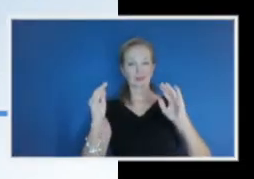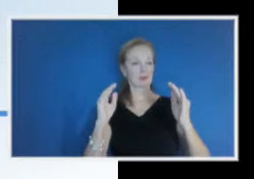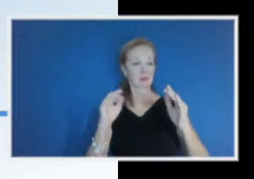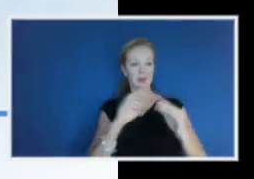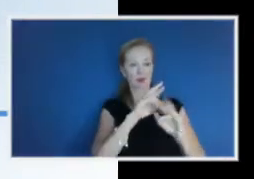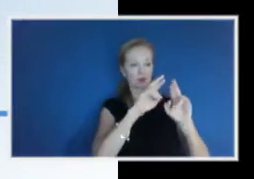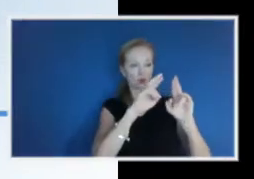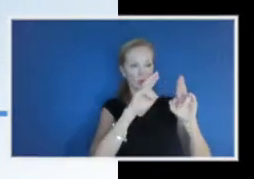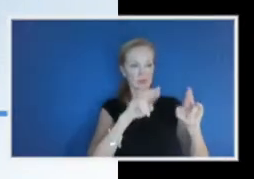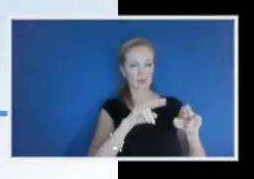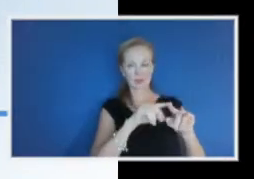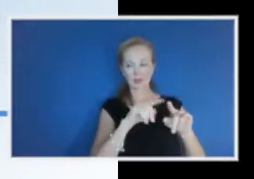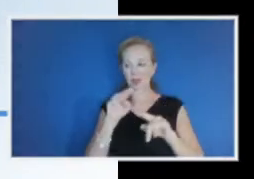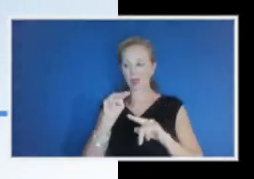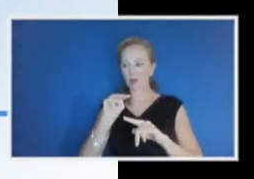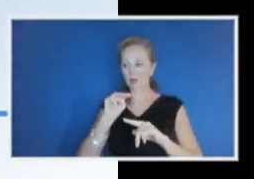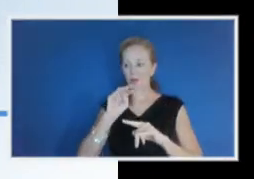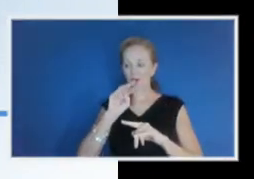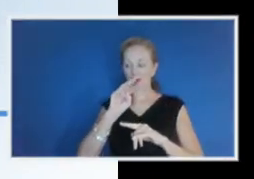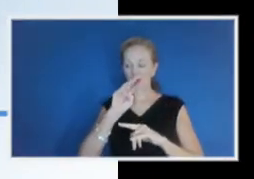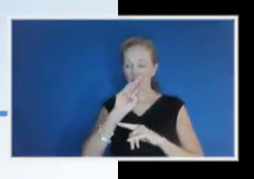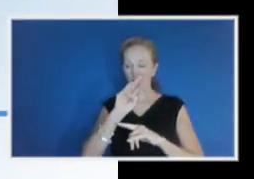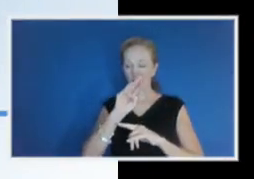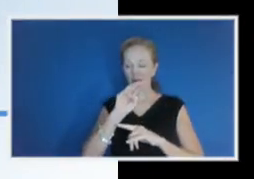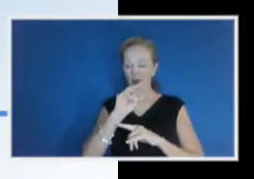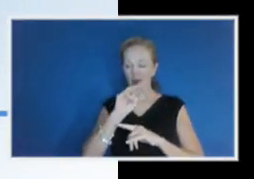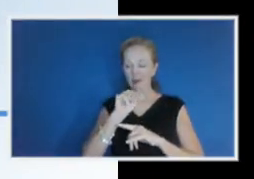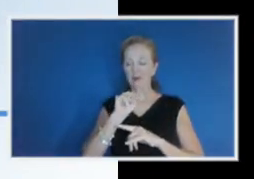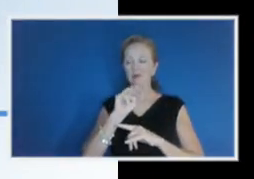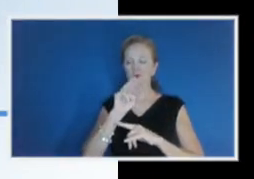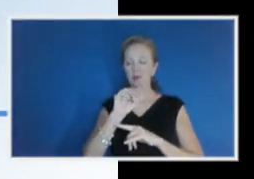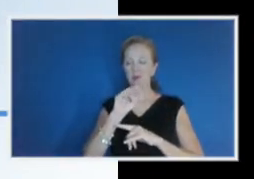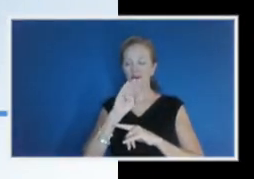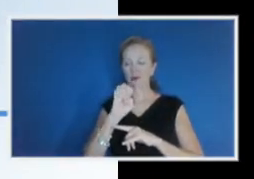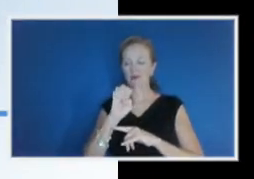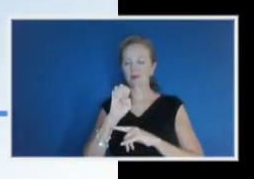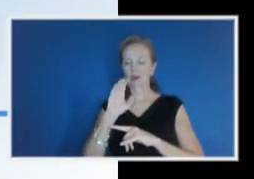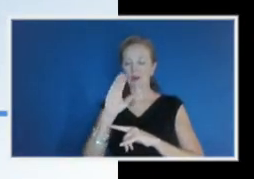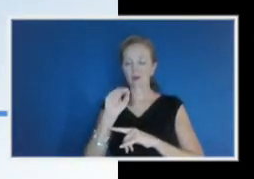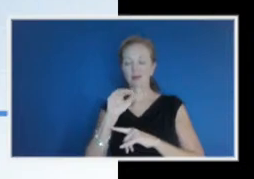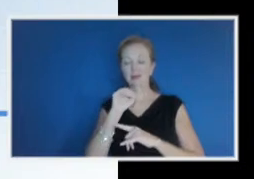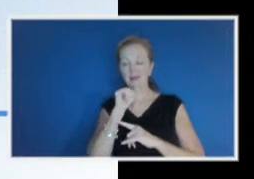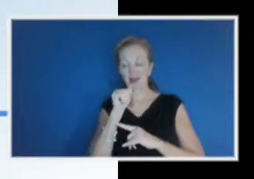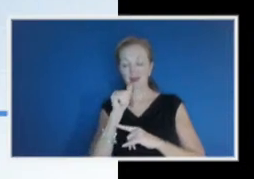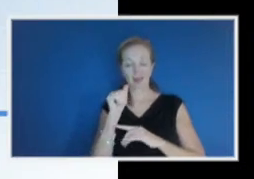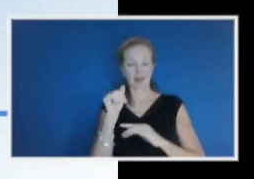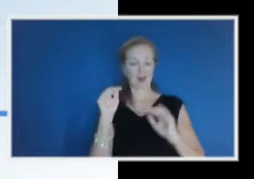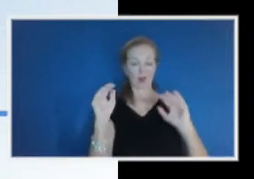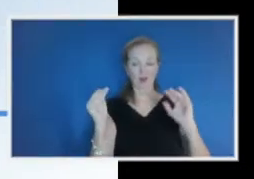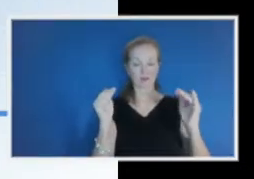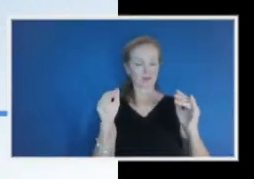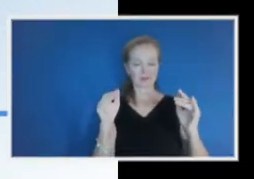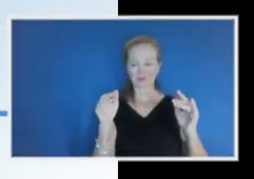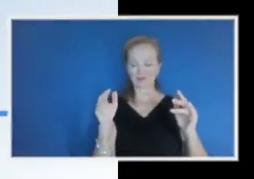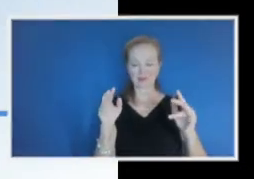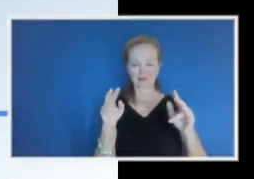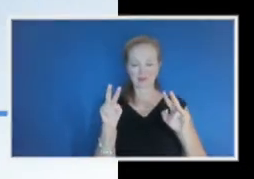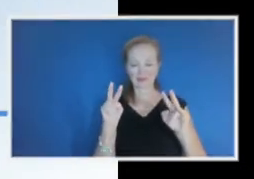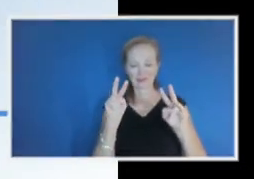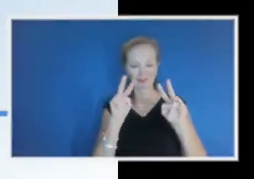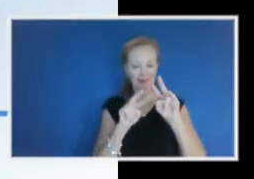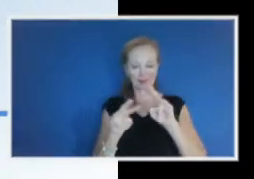MWBE firms compared to non-MWBEs that were comparable. So what we take from that is that in the overall